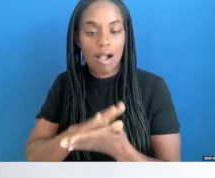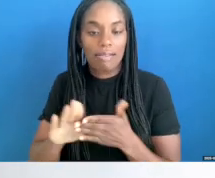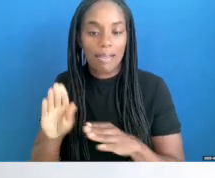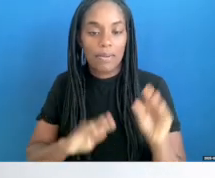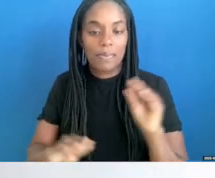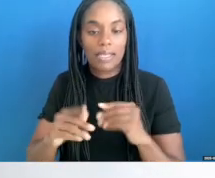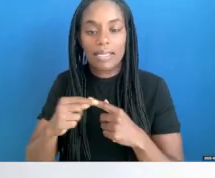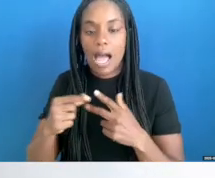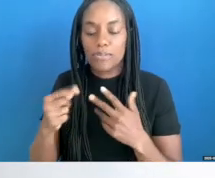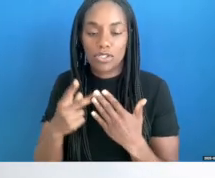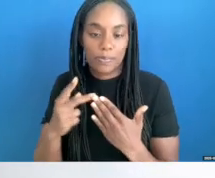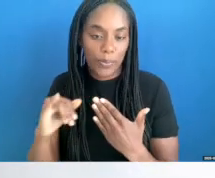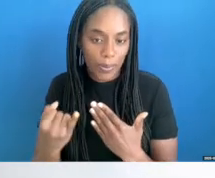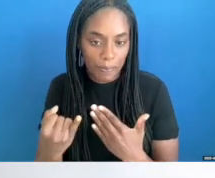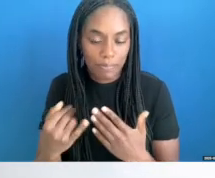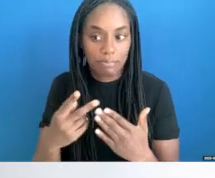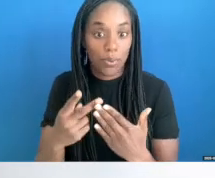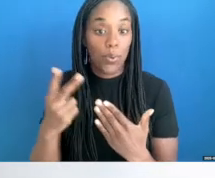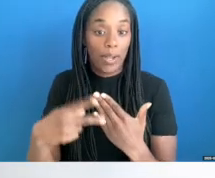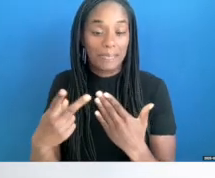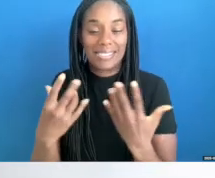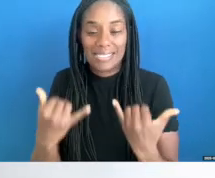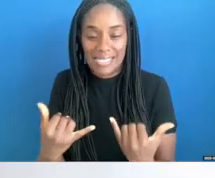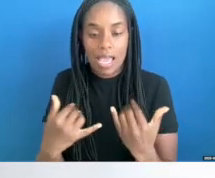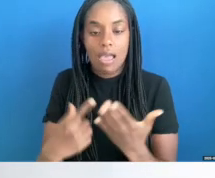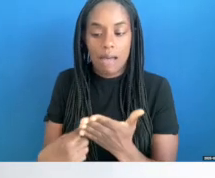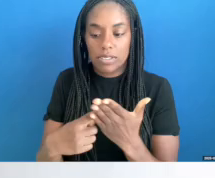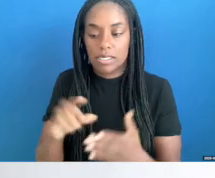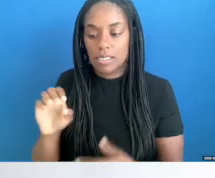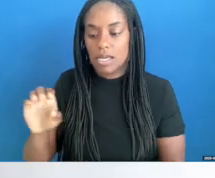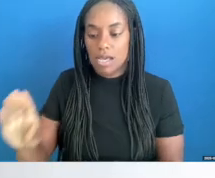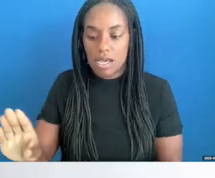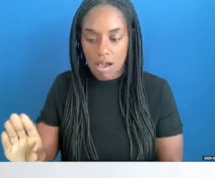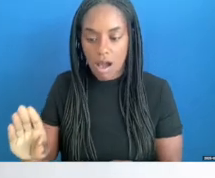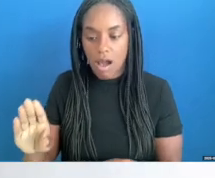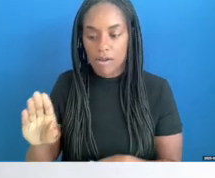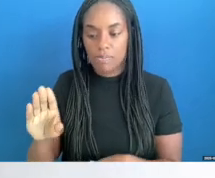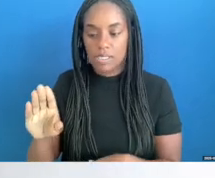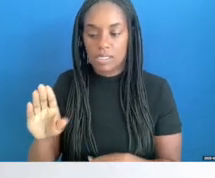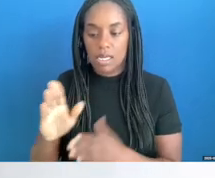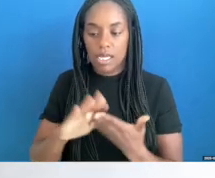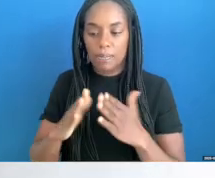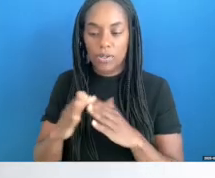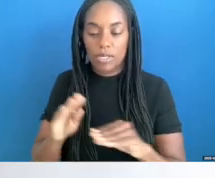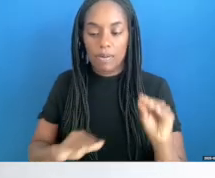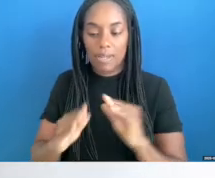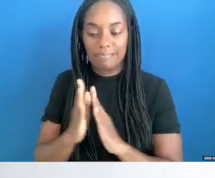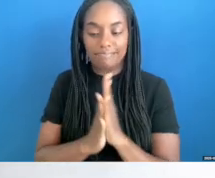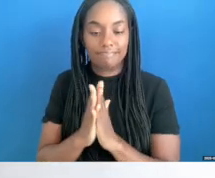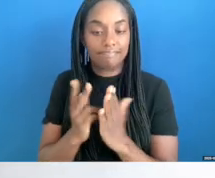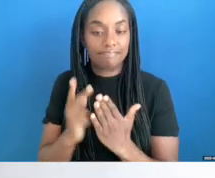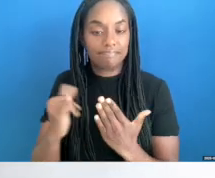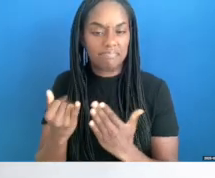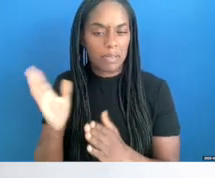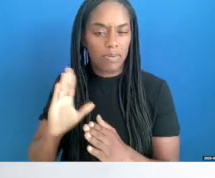Options Program. Today, I will discuss CARB's suite of community mobility incentive projects, formerly